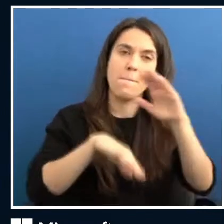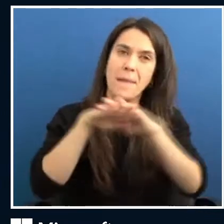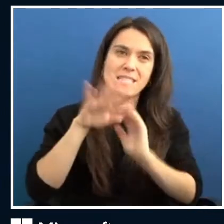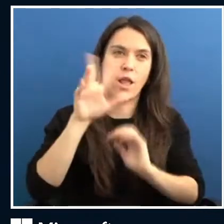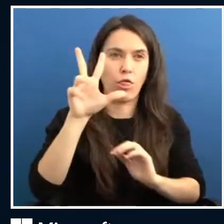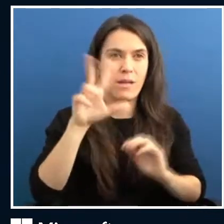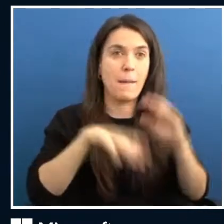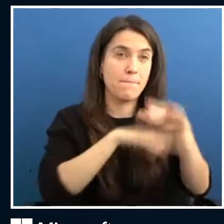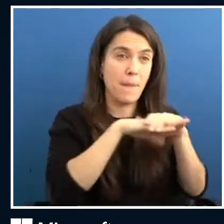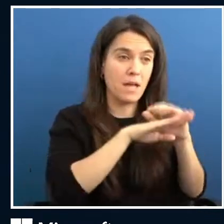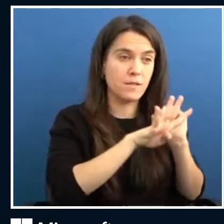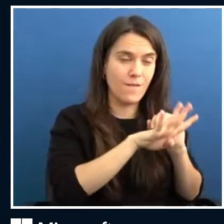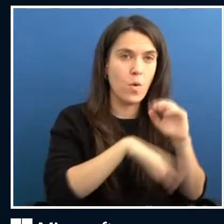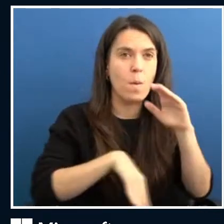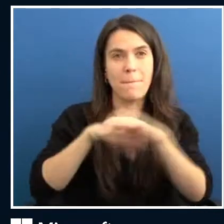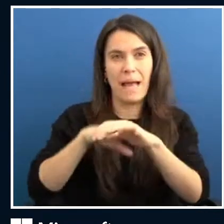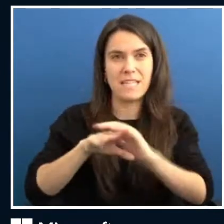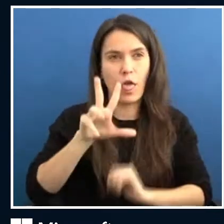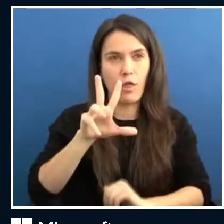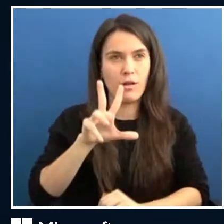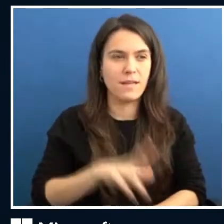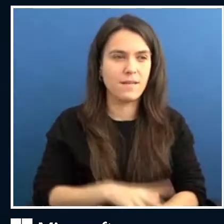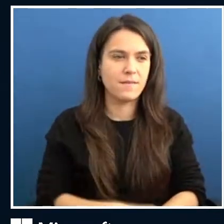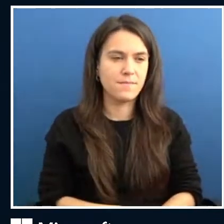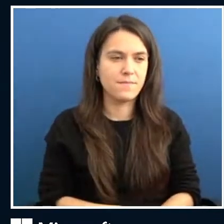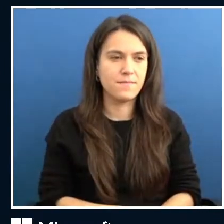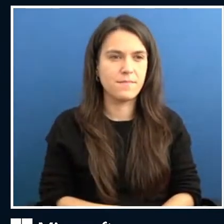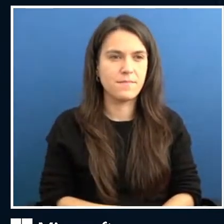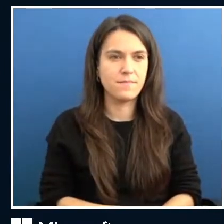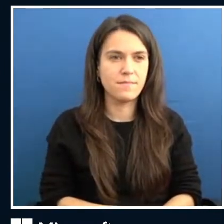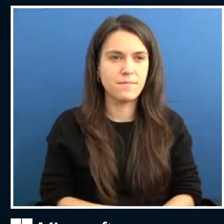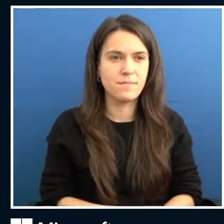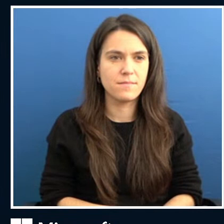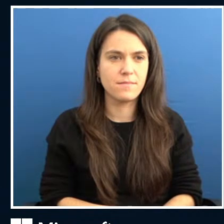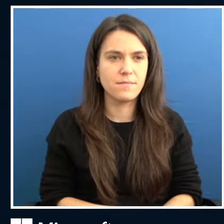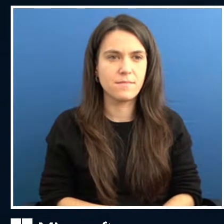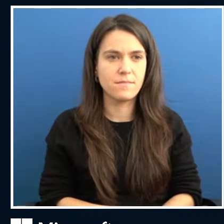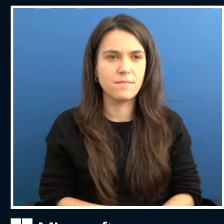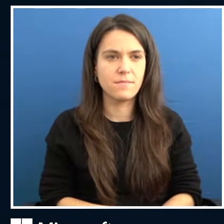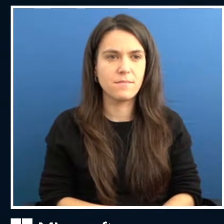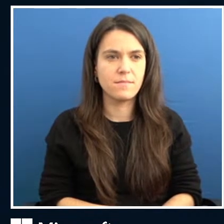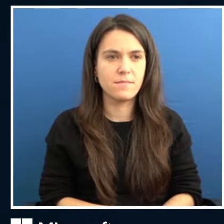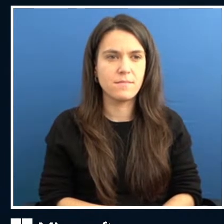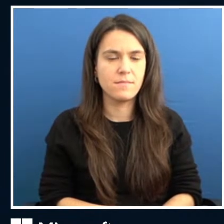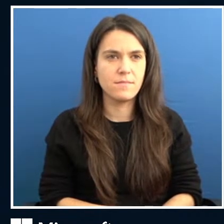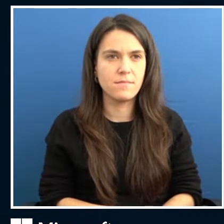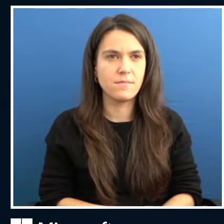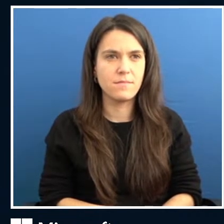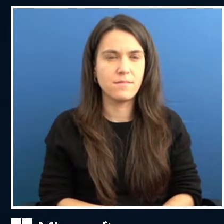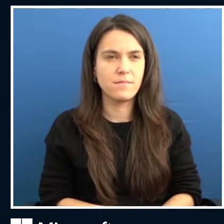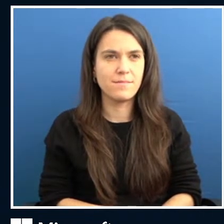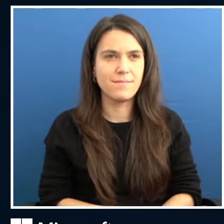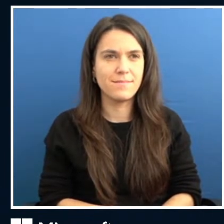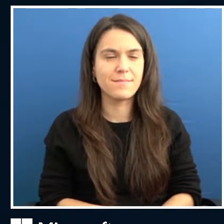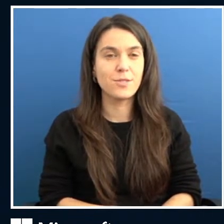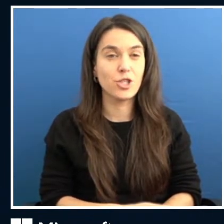an extremely simplified version of what pooling does, but that is kind of the idea behind